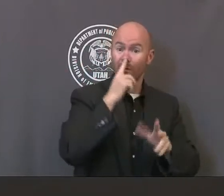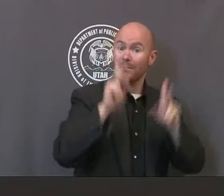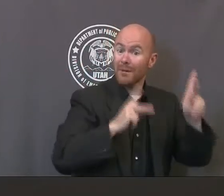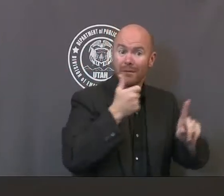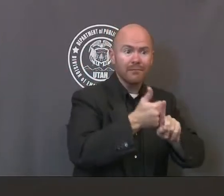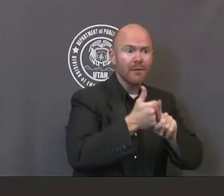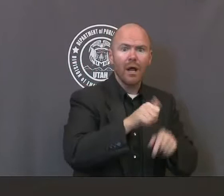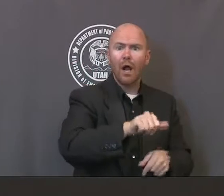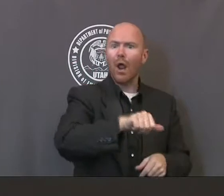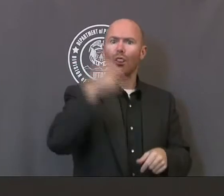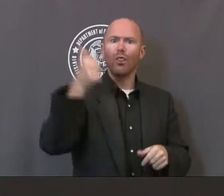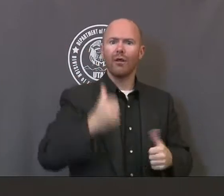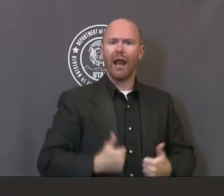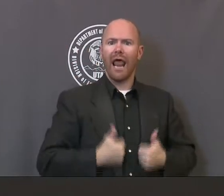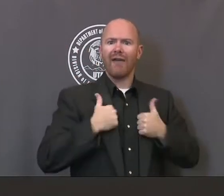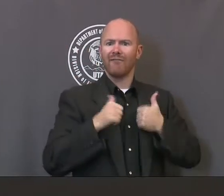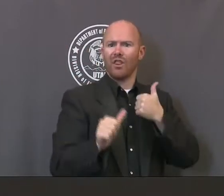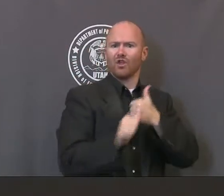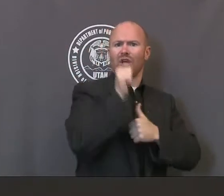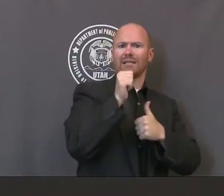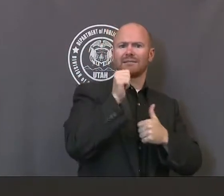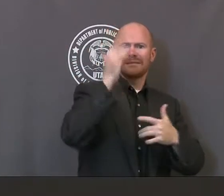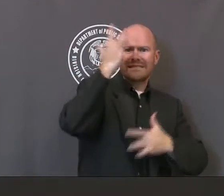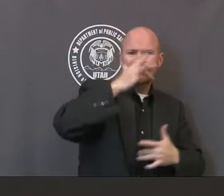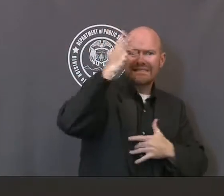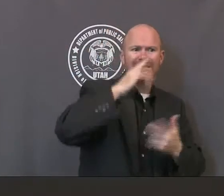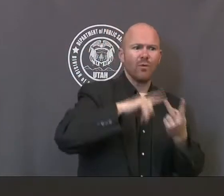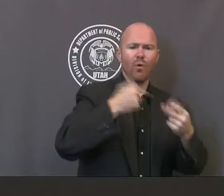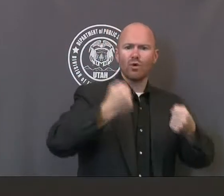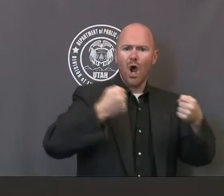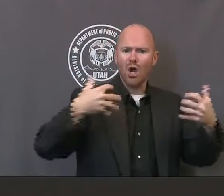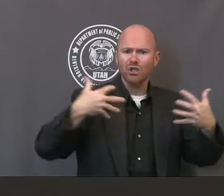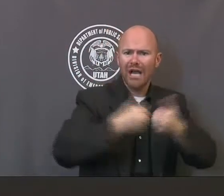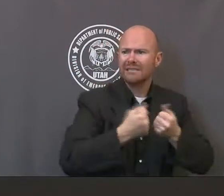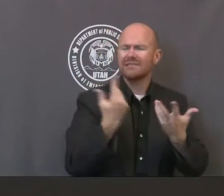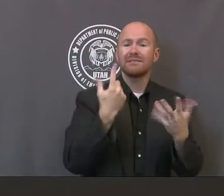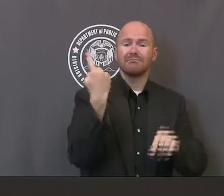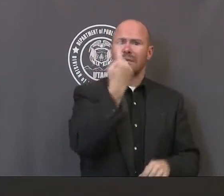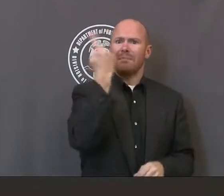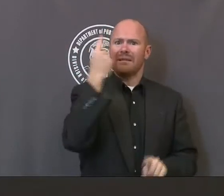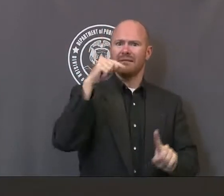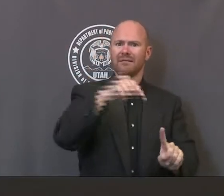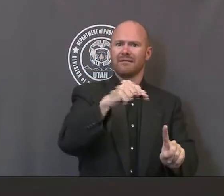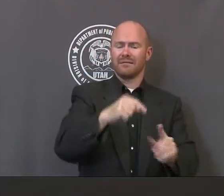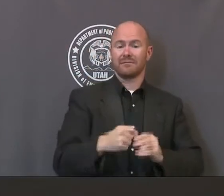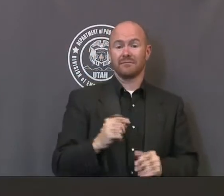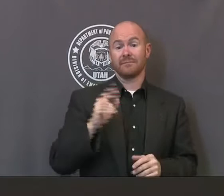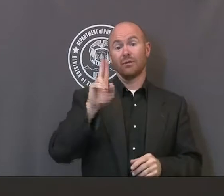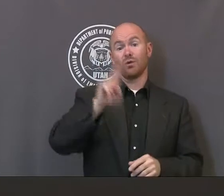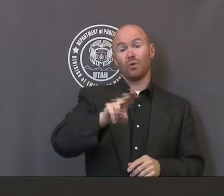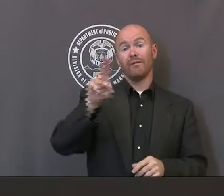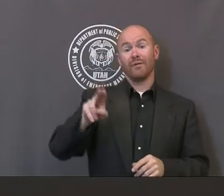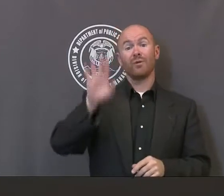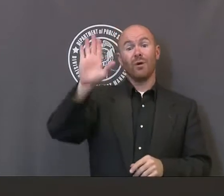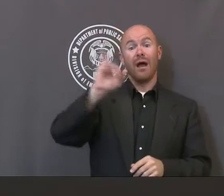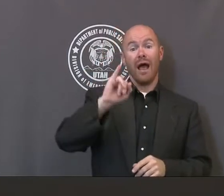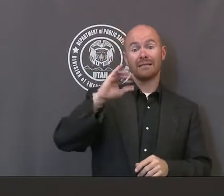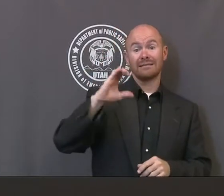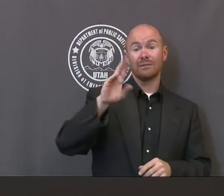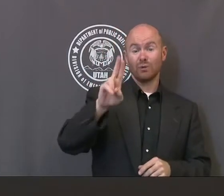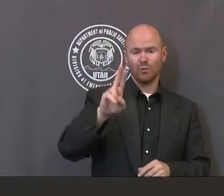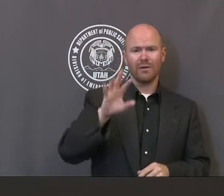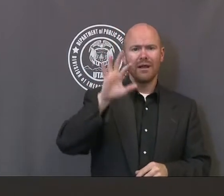experiencing other life-threatening conditions. The University of Utah's ICU is now at 95% utilization this